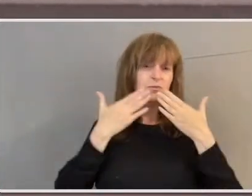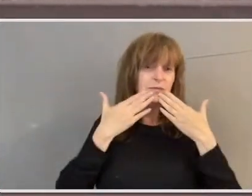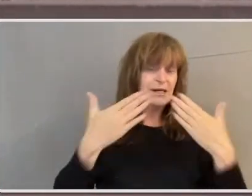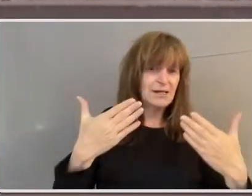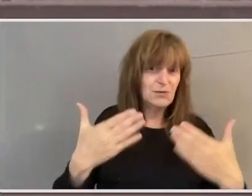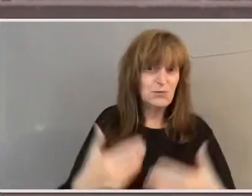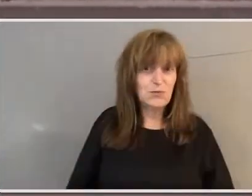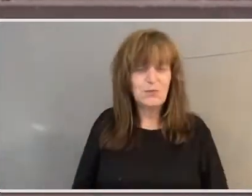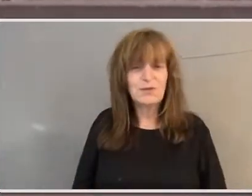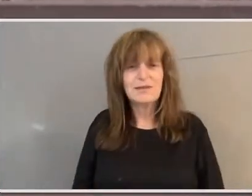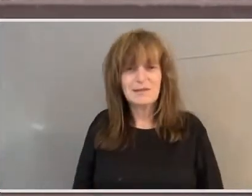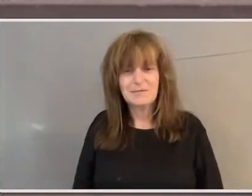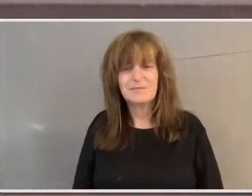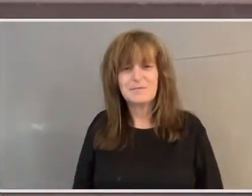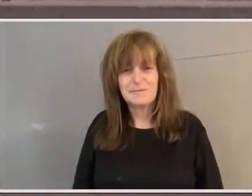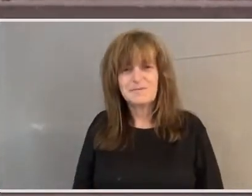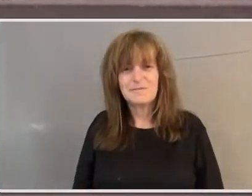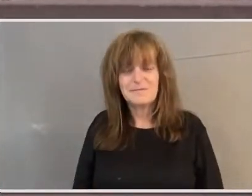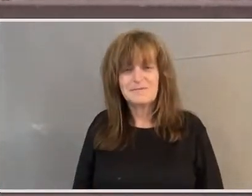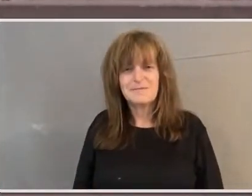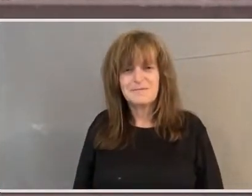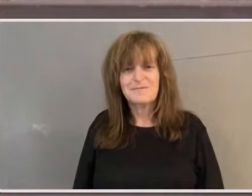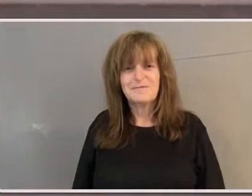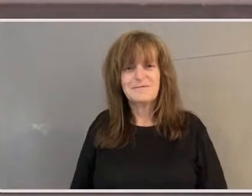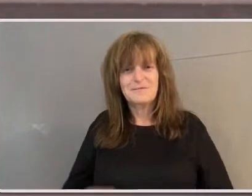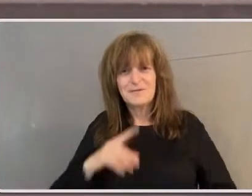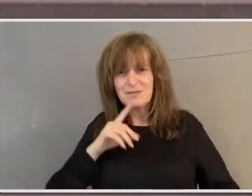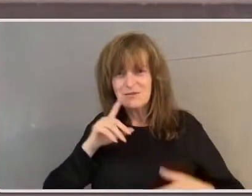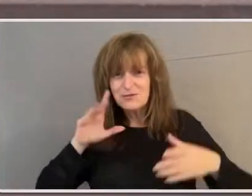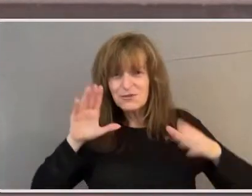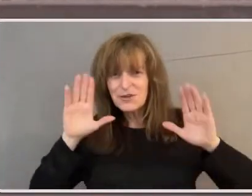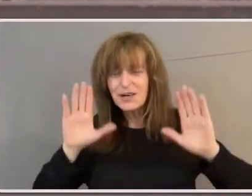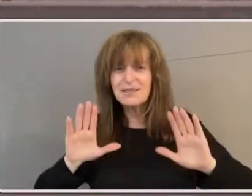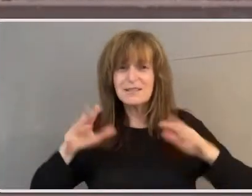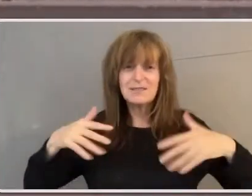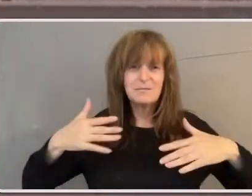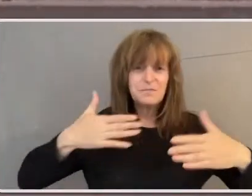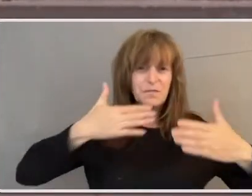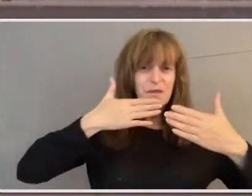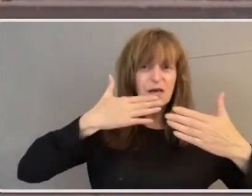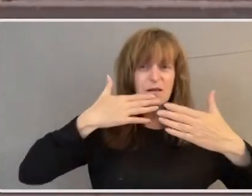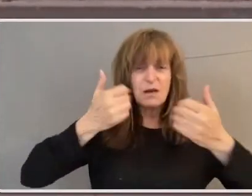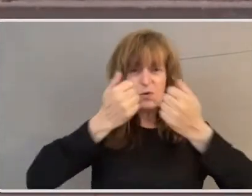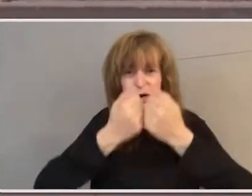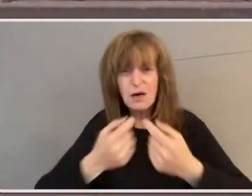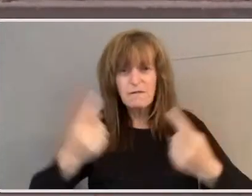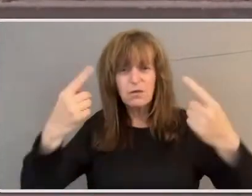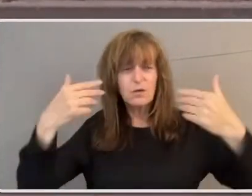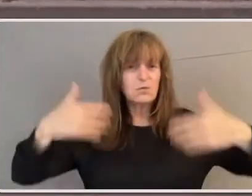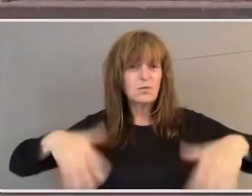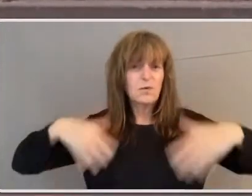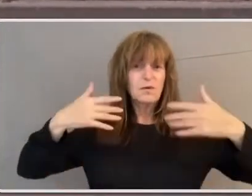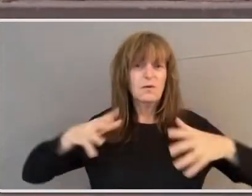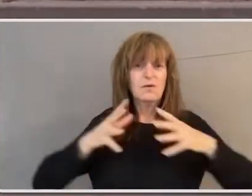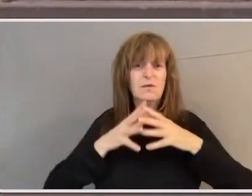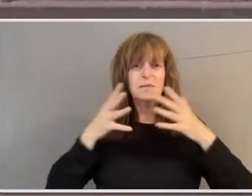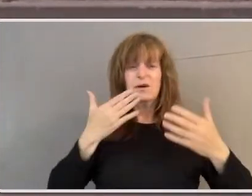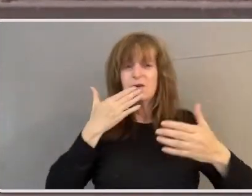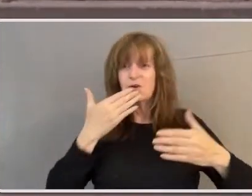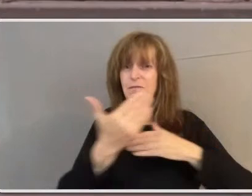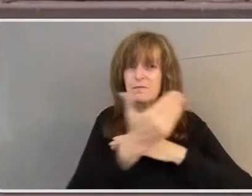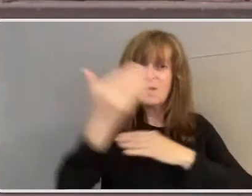Yeah, well, that's great. Thank you so much, everyone, and good morning, Ontario. I just have